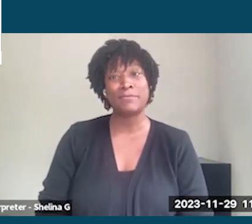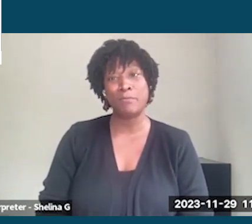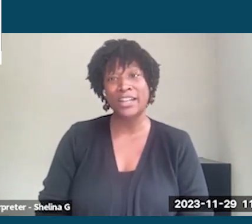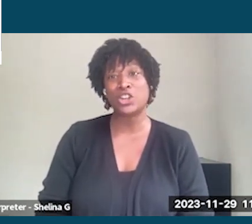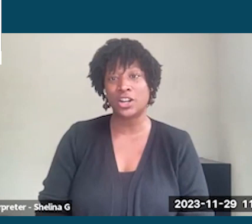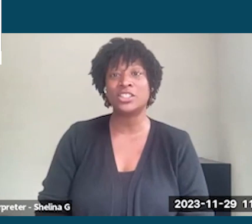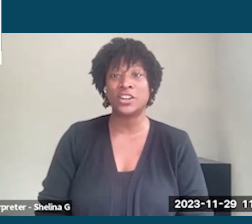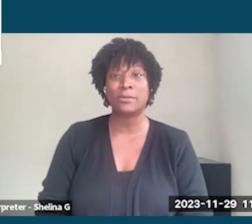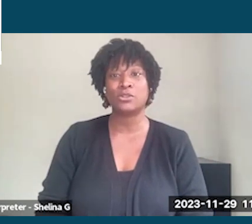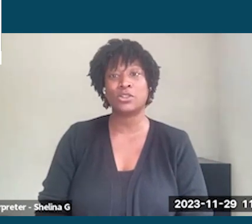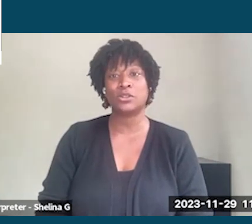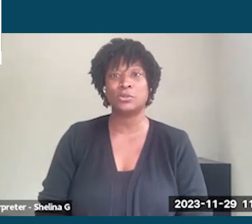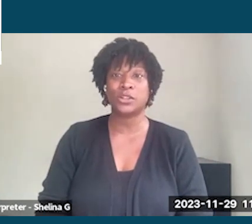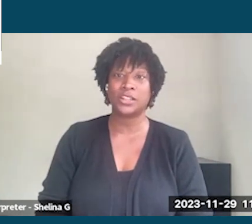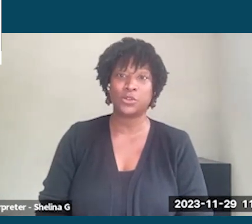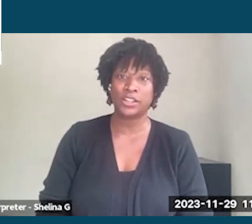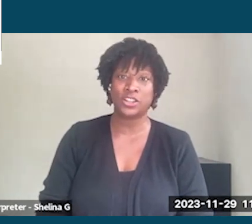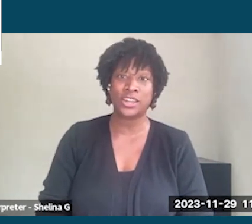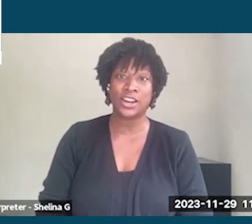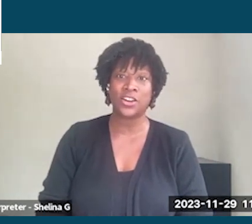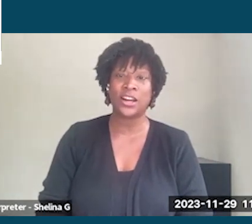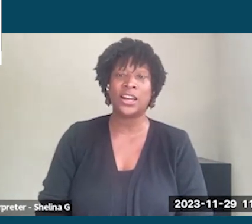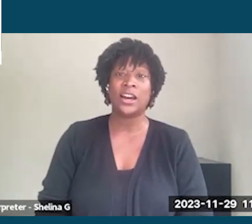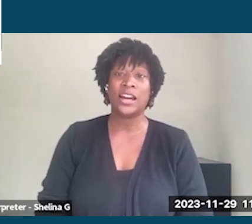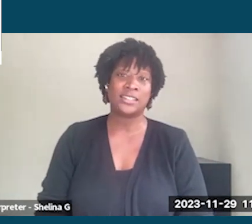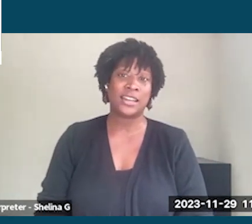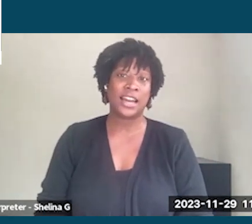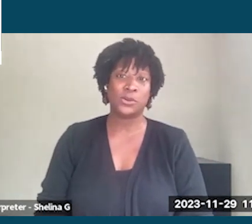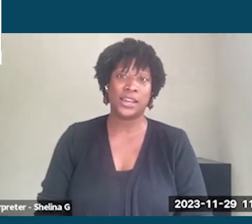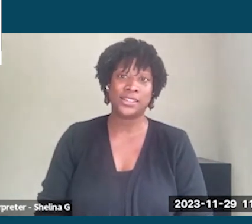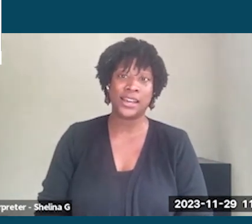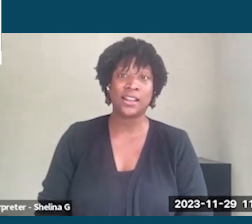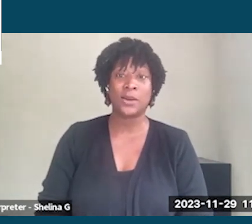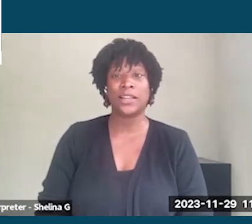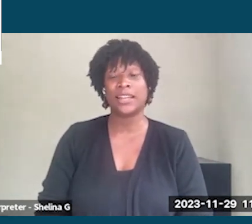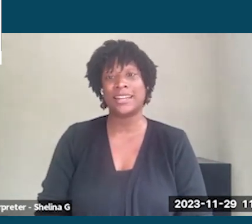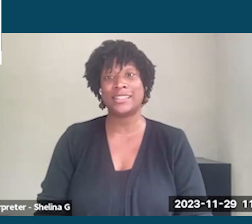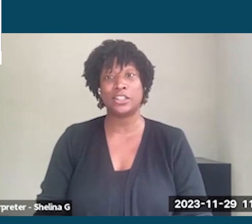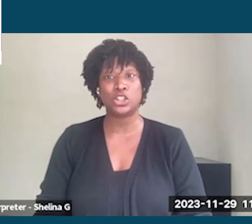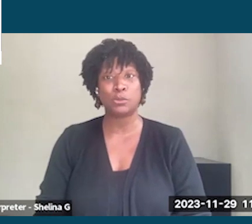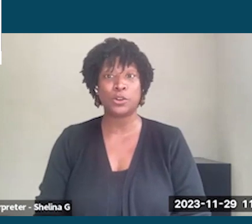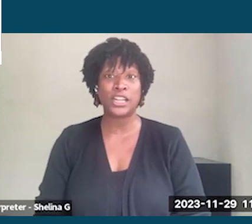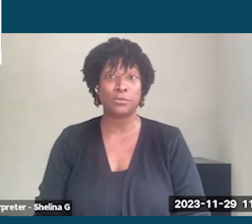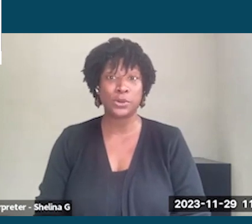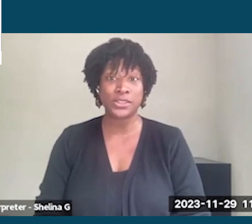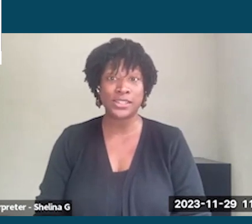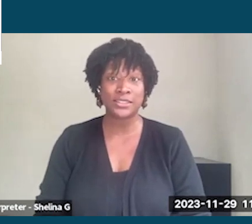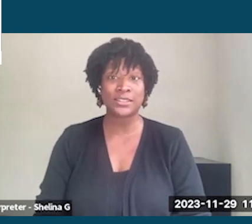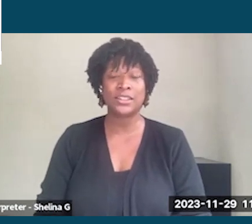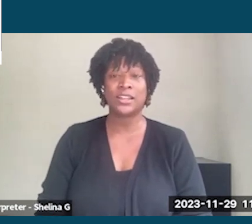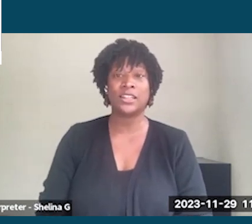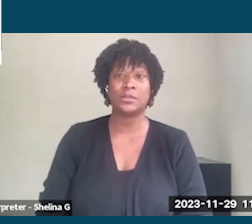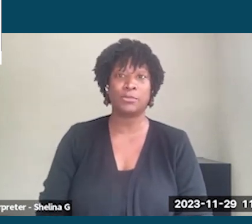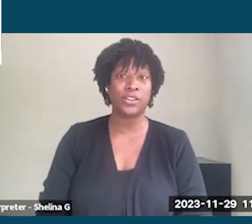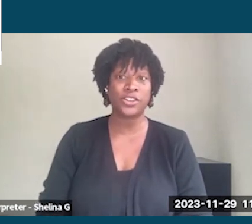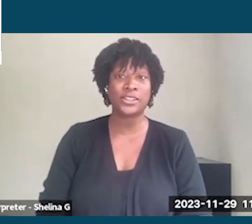in my chart, you're able to put in information there. I say I use ASL. I would like an ASL interpreter in